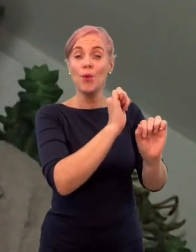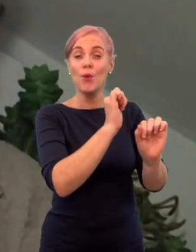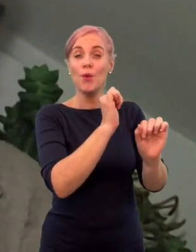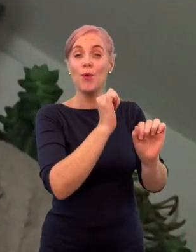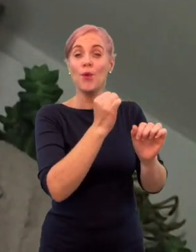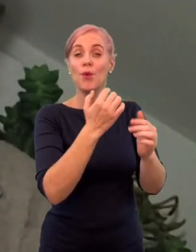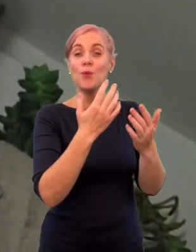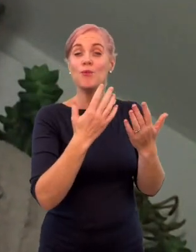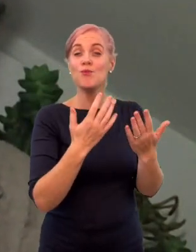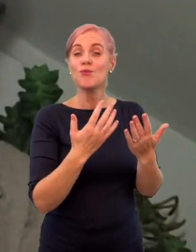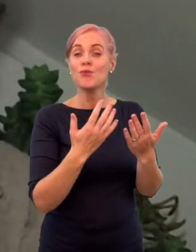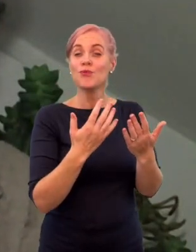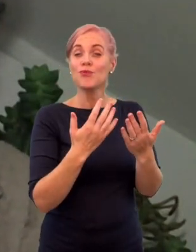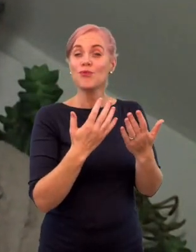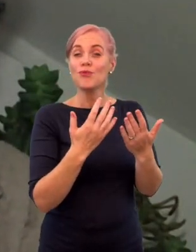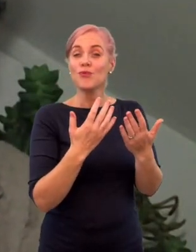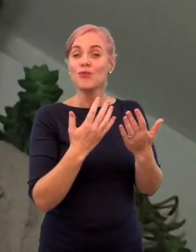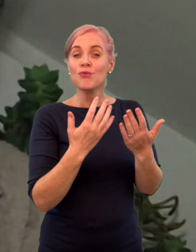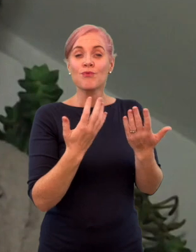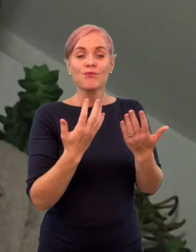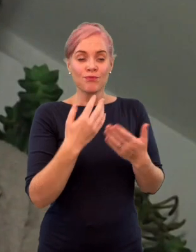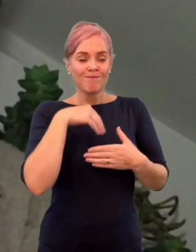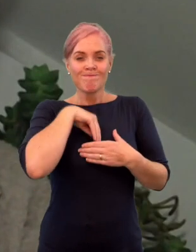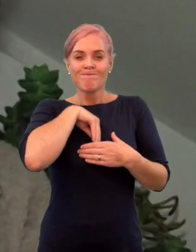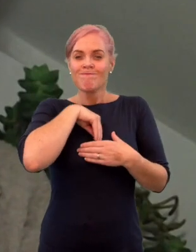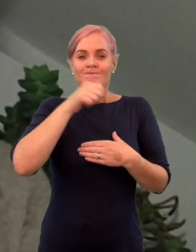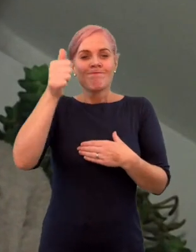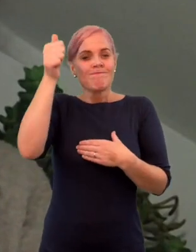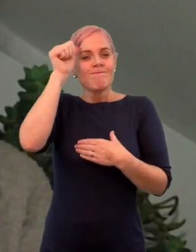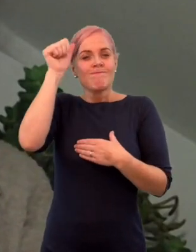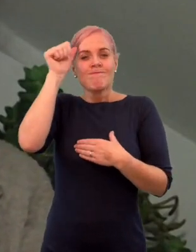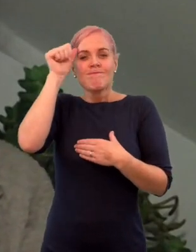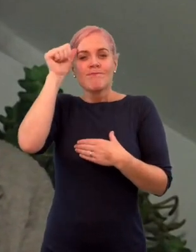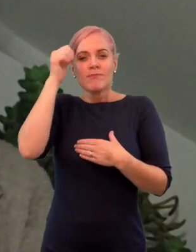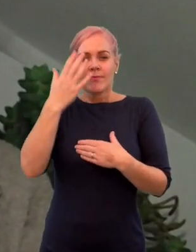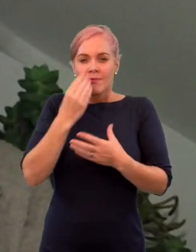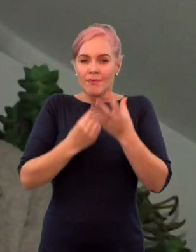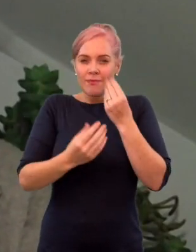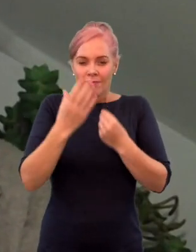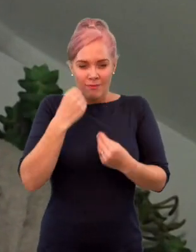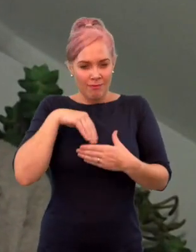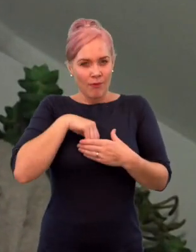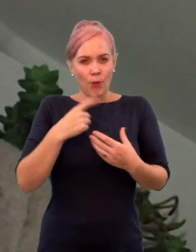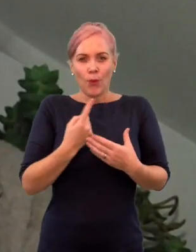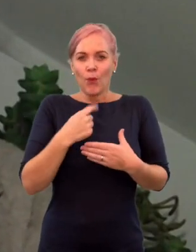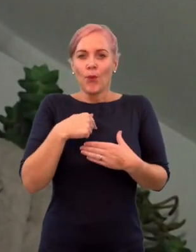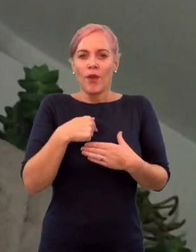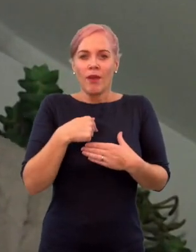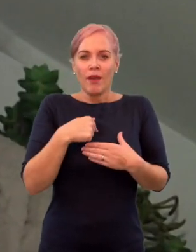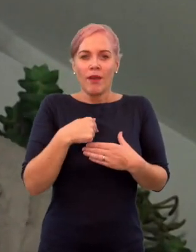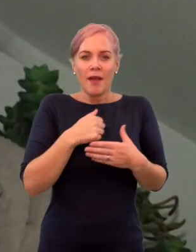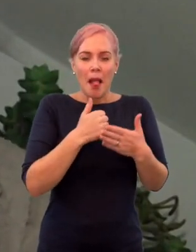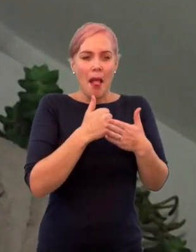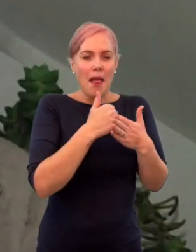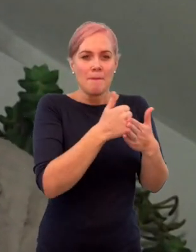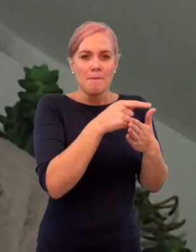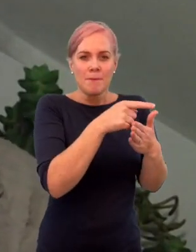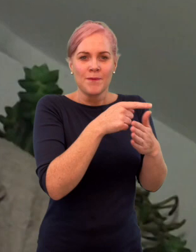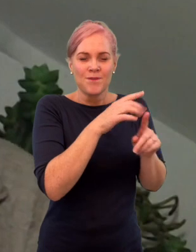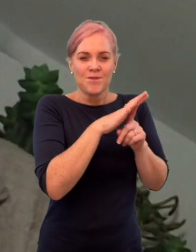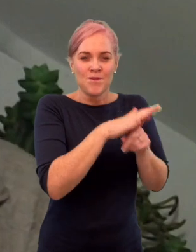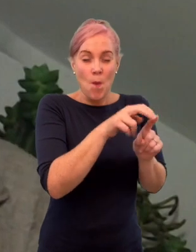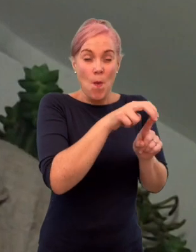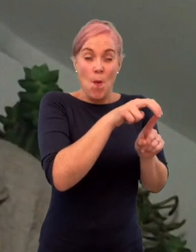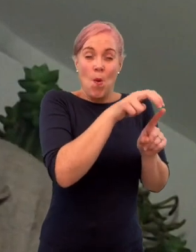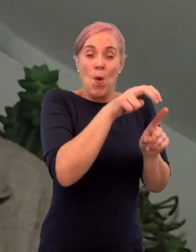yeah, her own self-awareness and learning about who she is a little more, she's able to kind of force her way